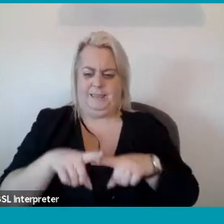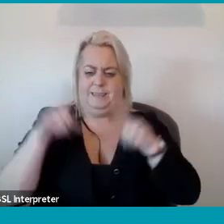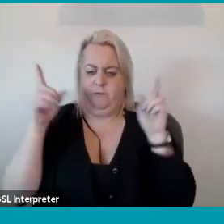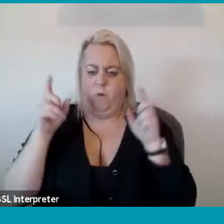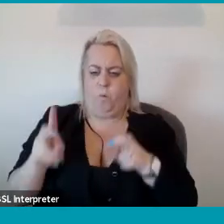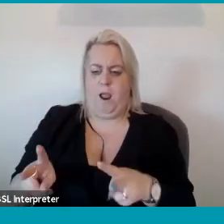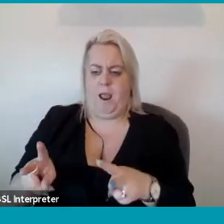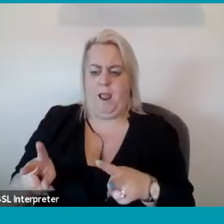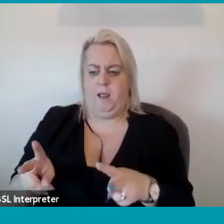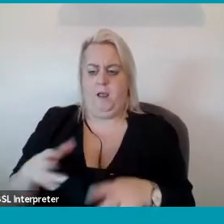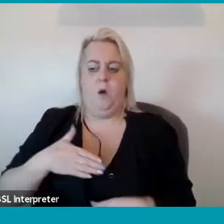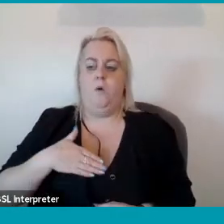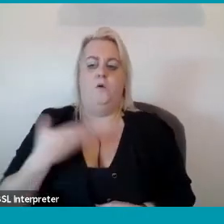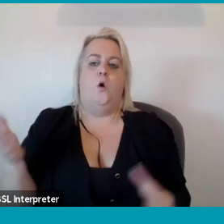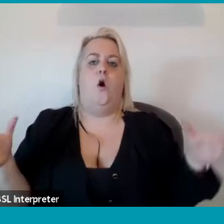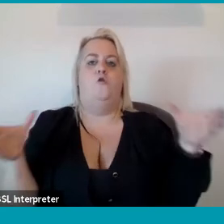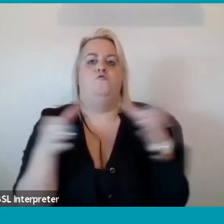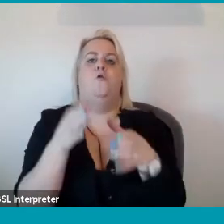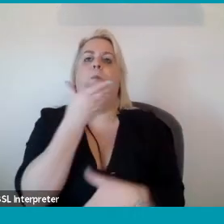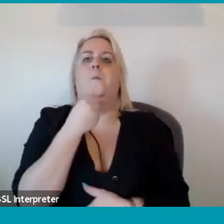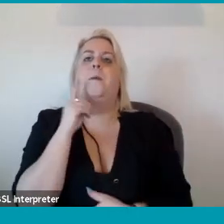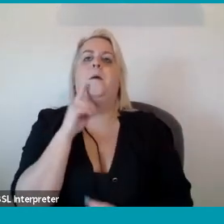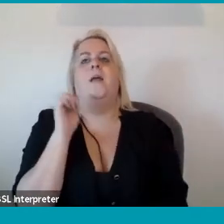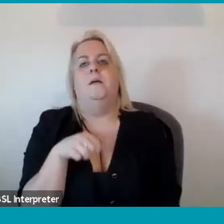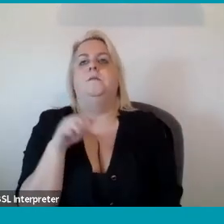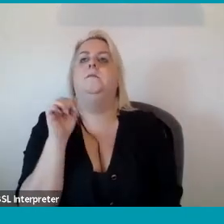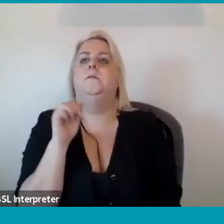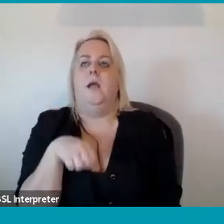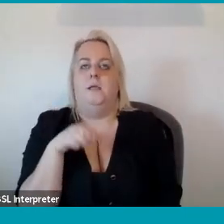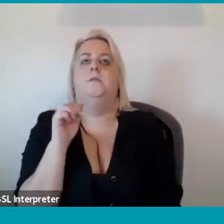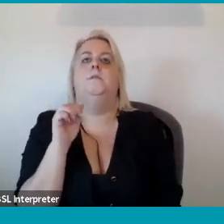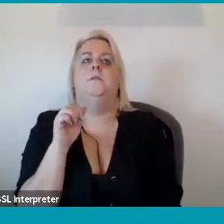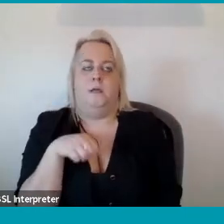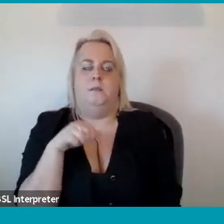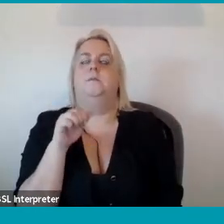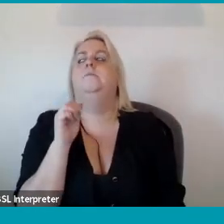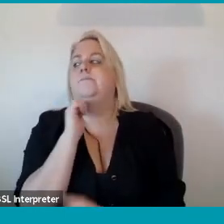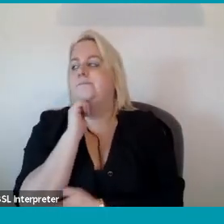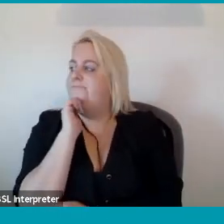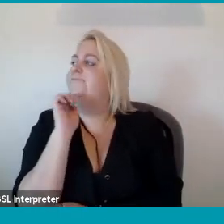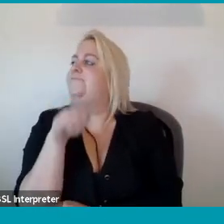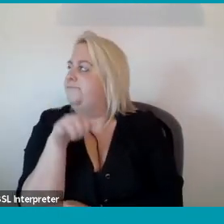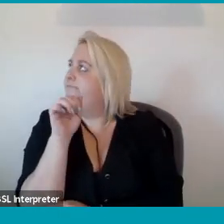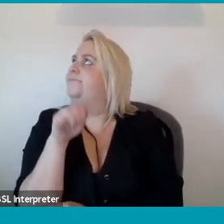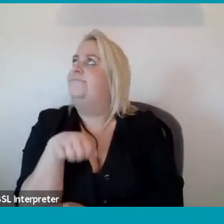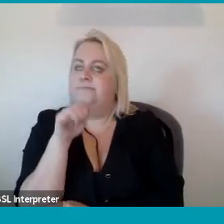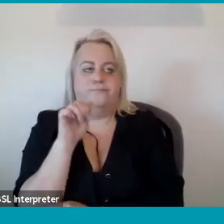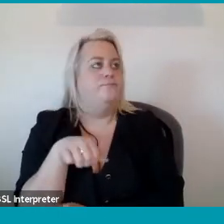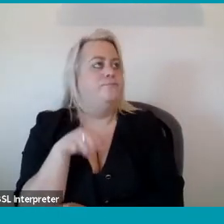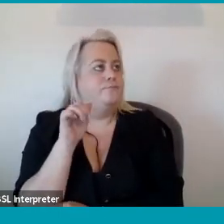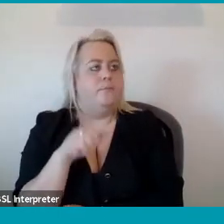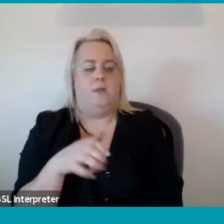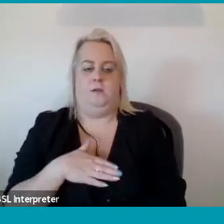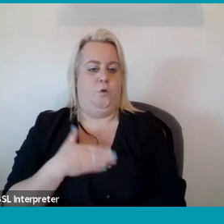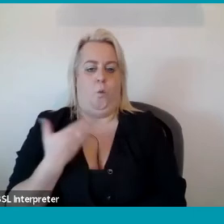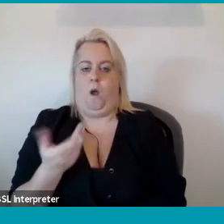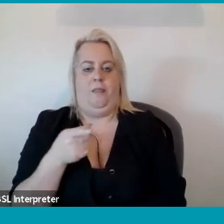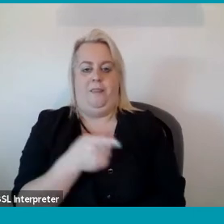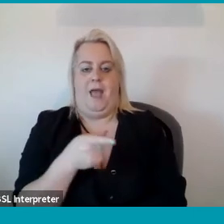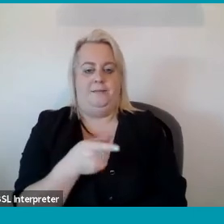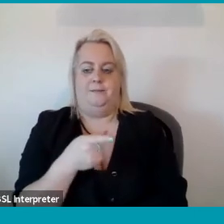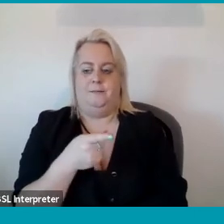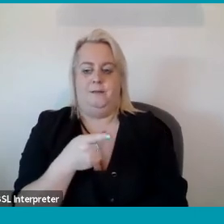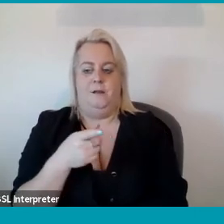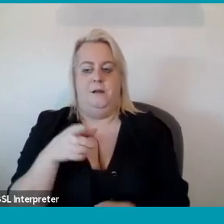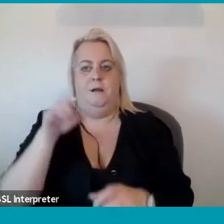is a group of yes people who will agree with whatever the senior manager says to keep them happy. And then we carry on making decisions that really don't work